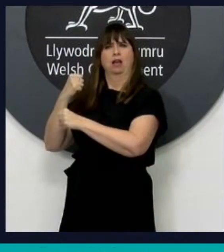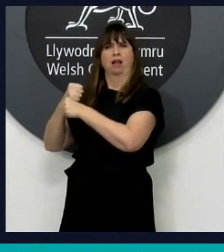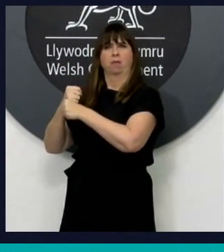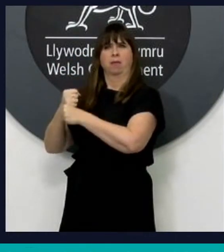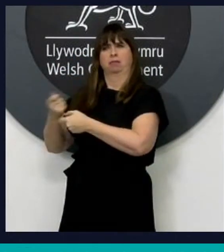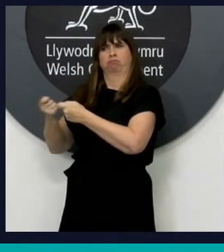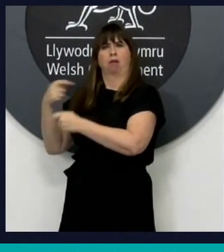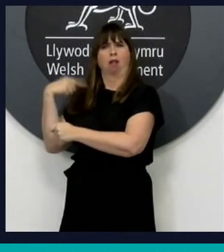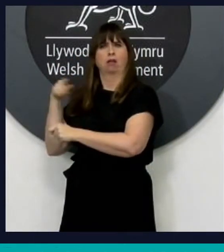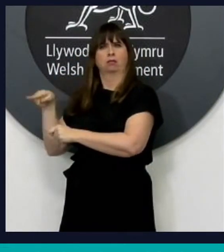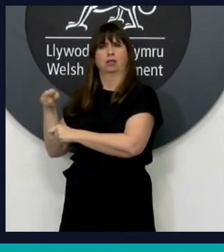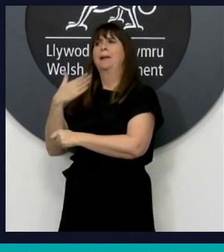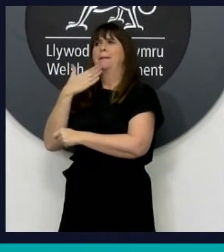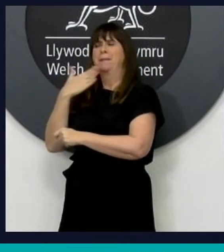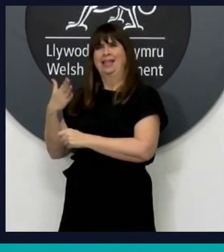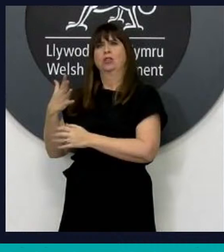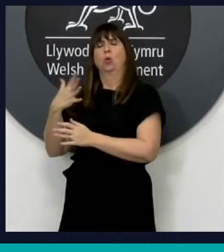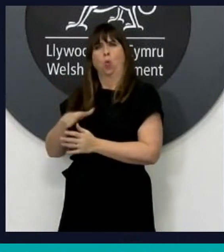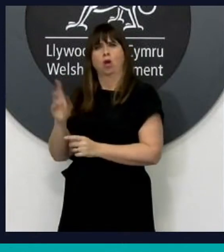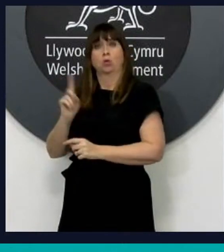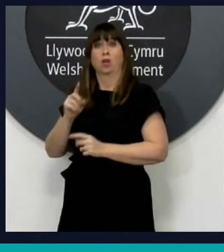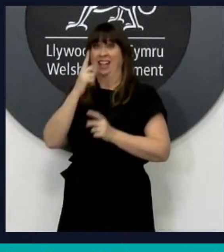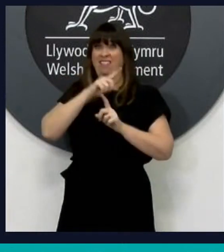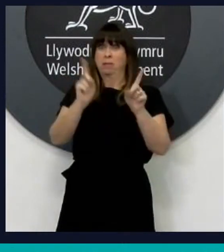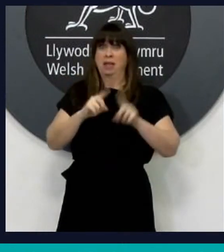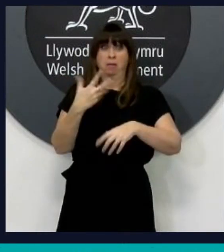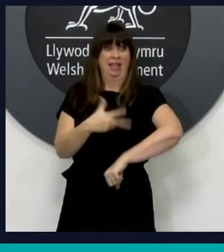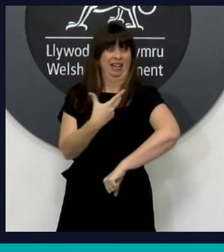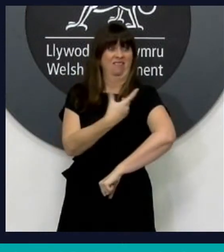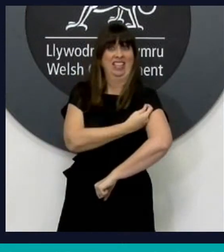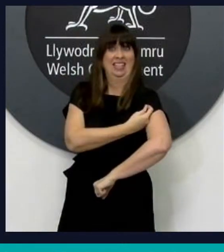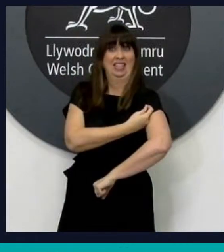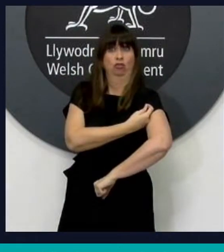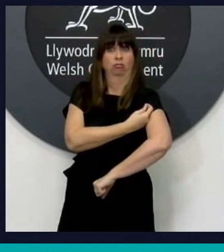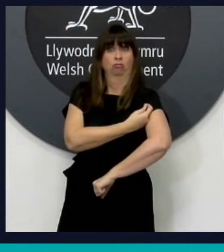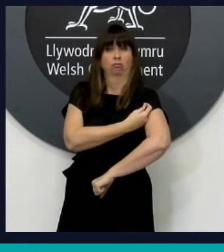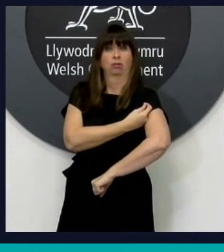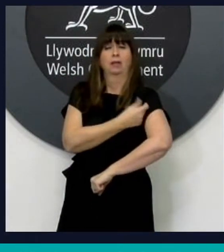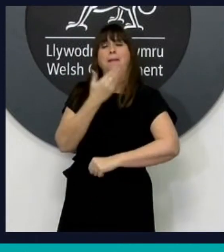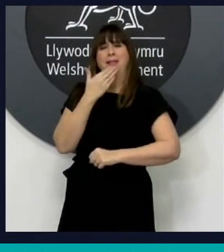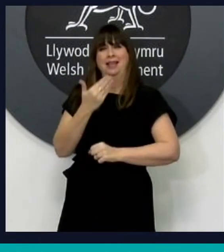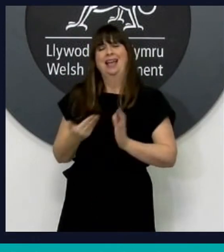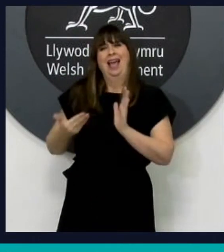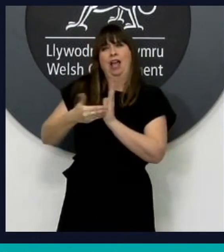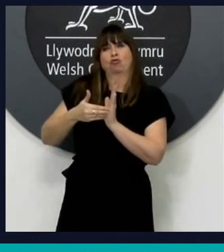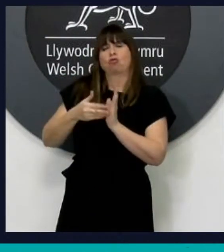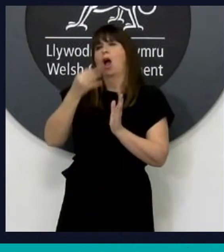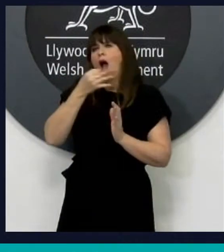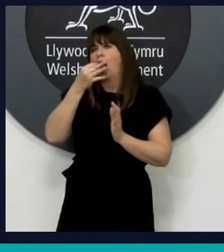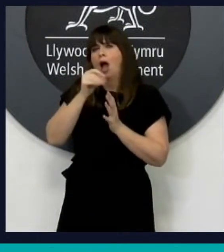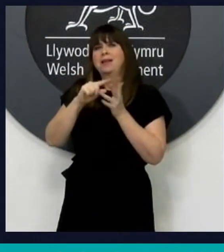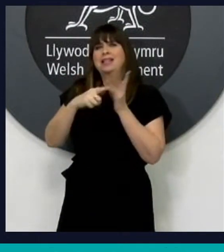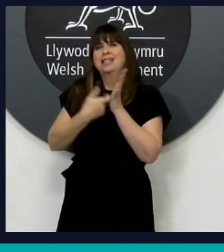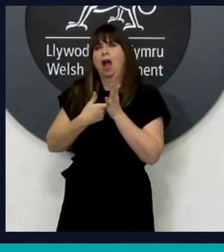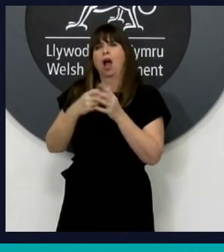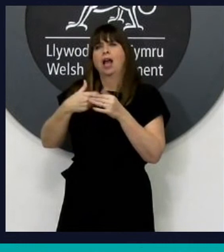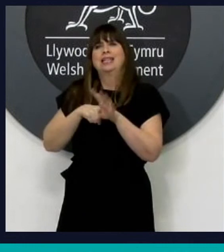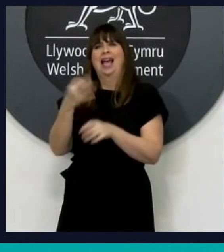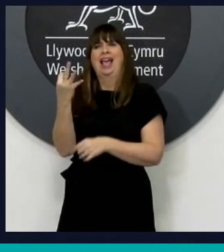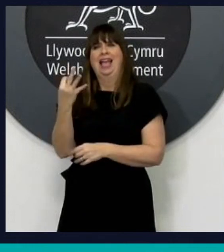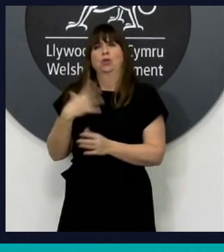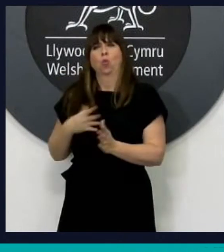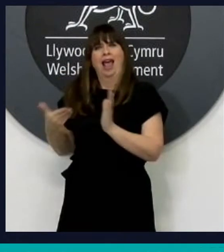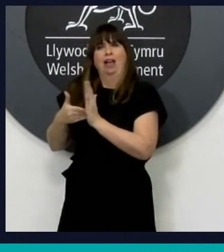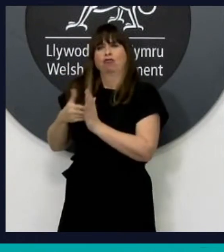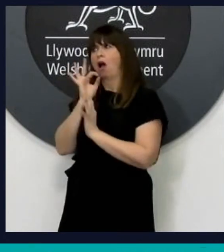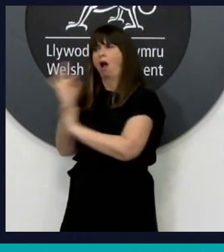day 8 PCR test for vaccinated travellers as an added safeguard. The Education Minister last